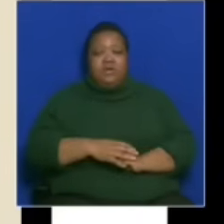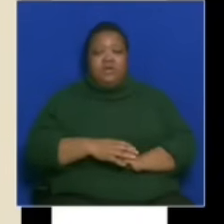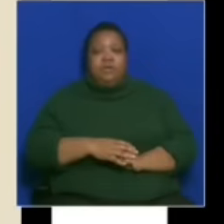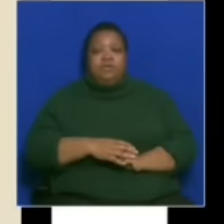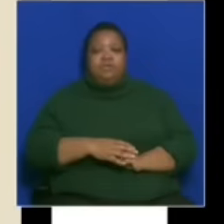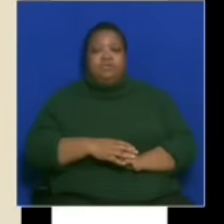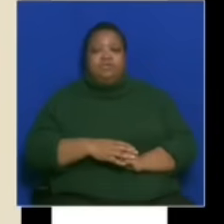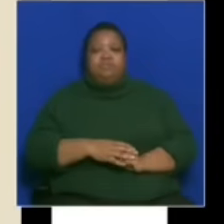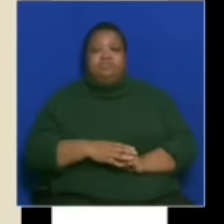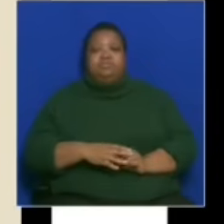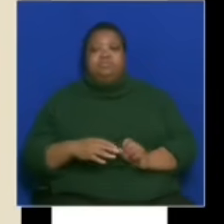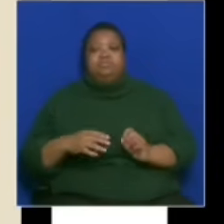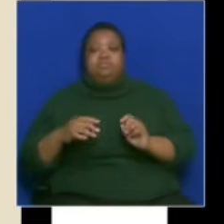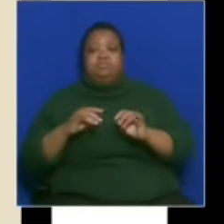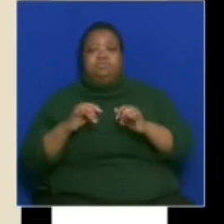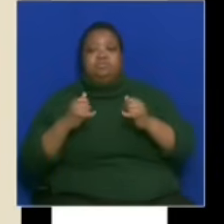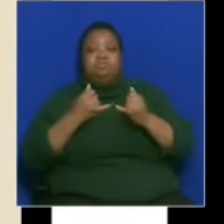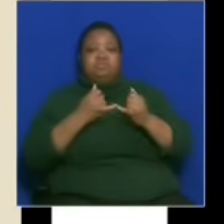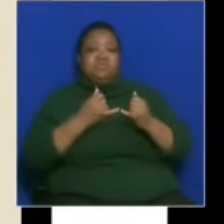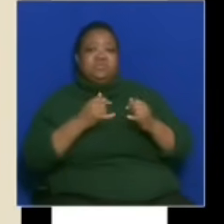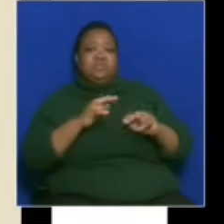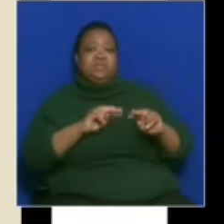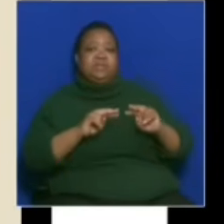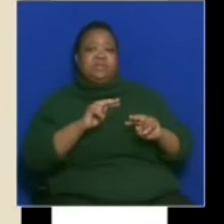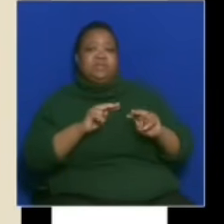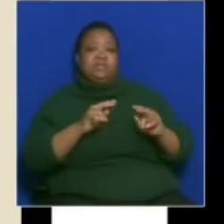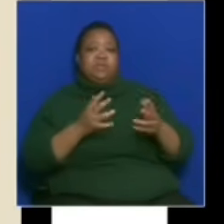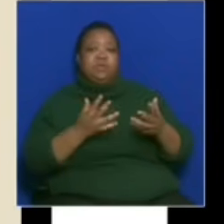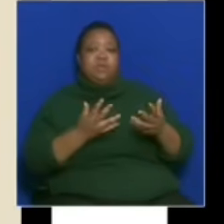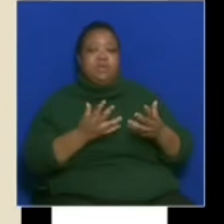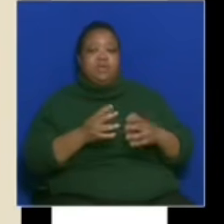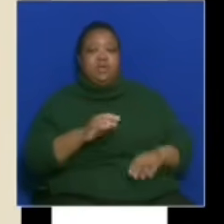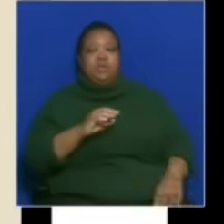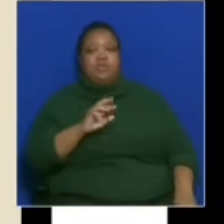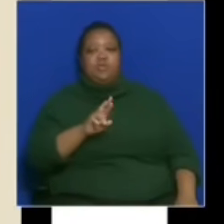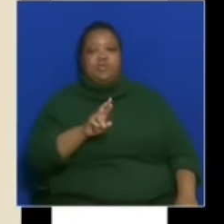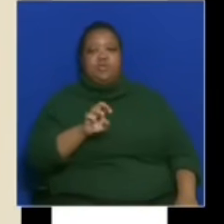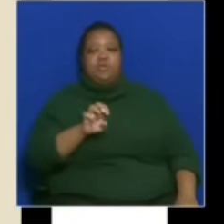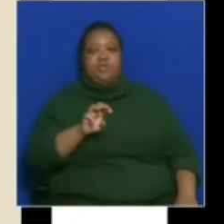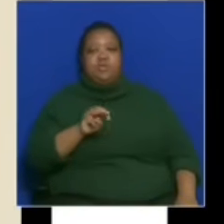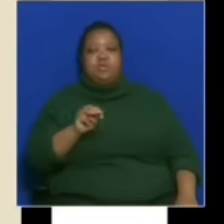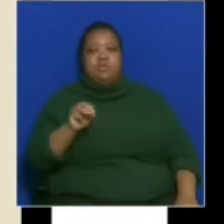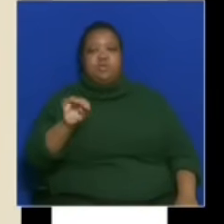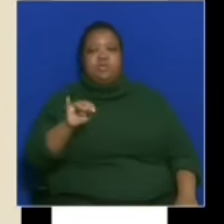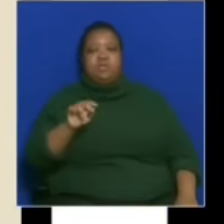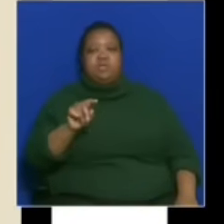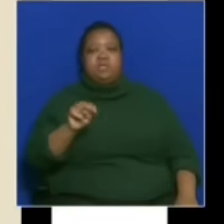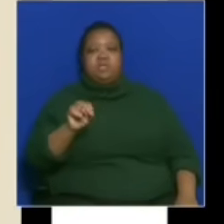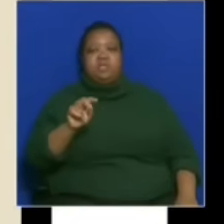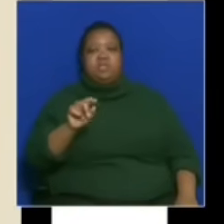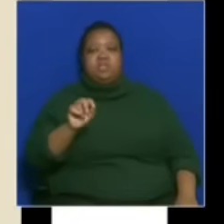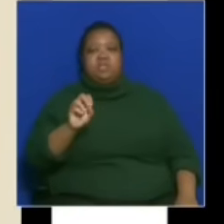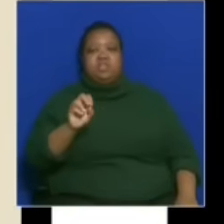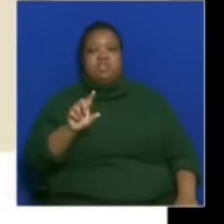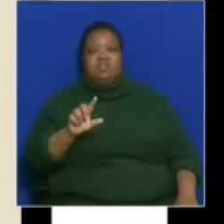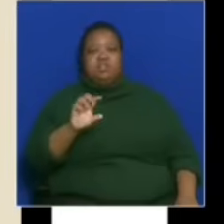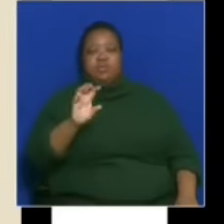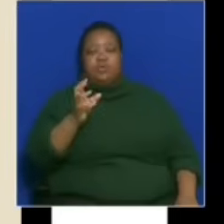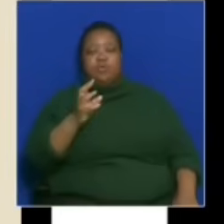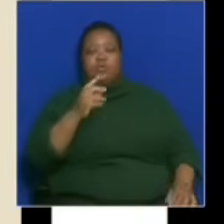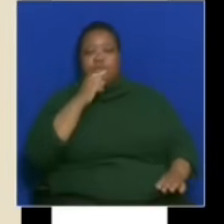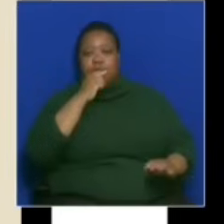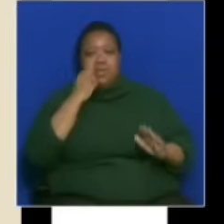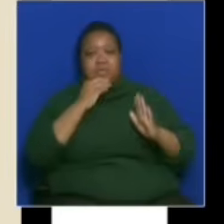Gold. And we see Remington Gold mentioned at page 452, where the